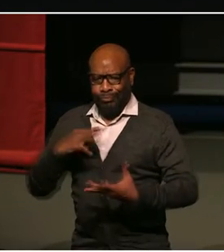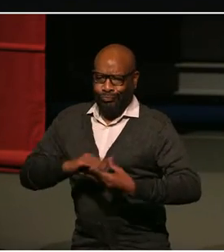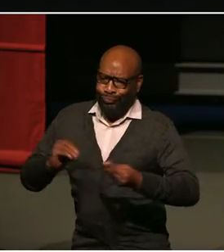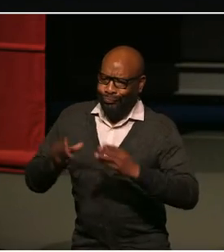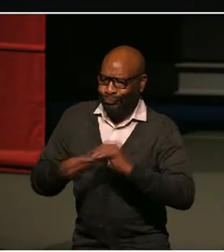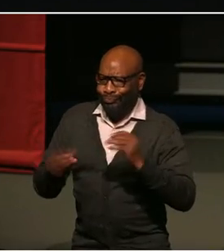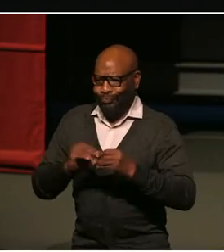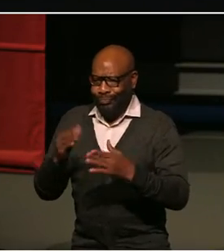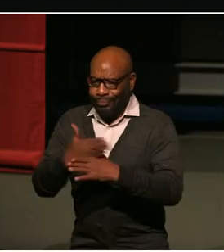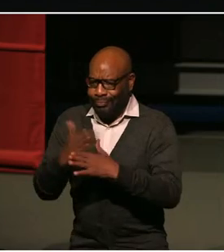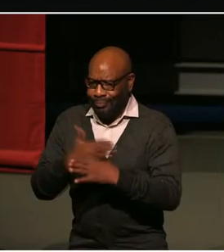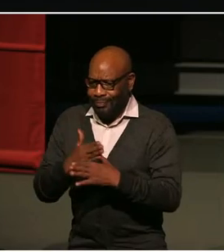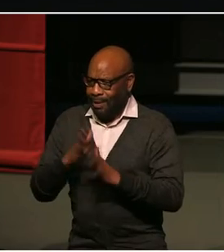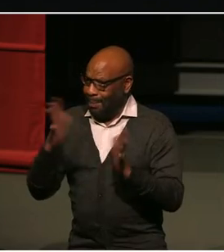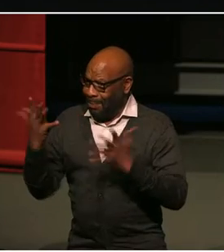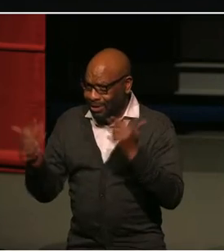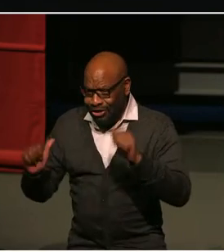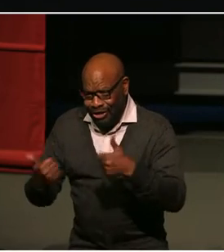film history.